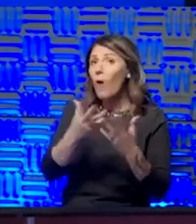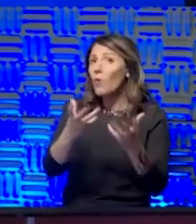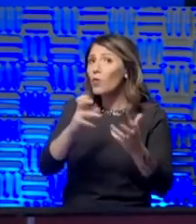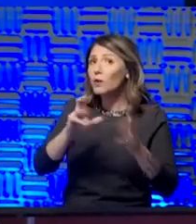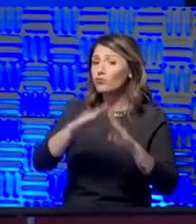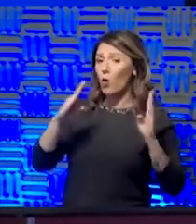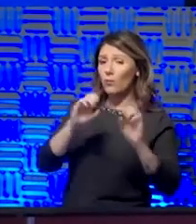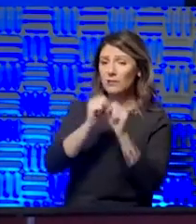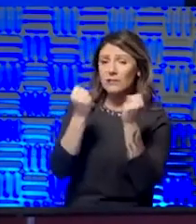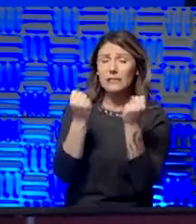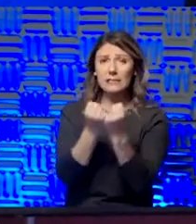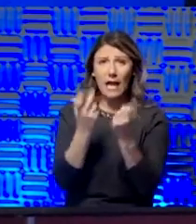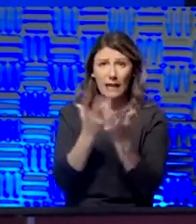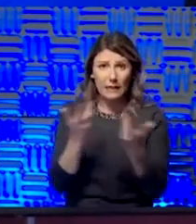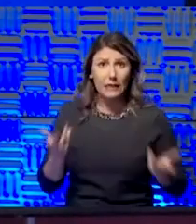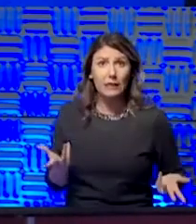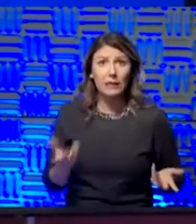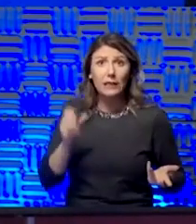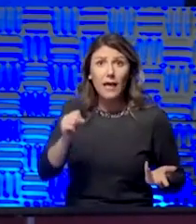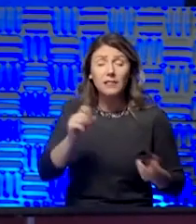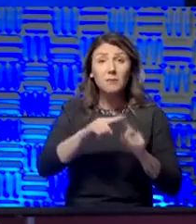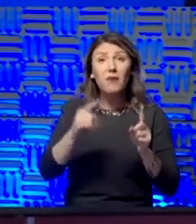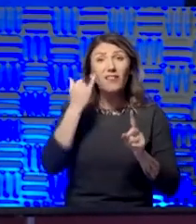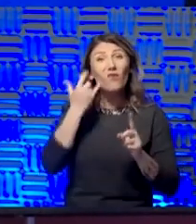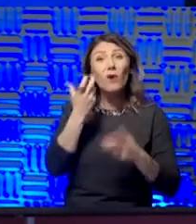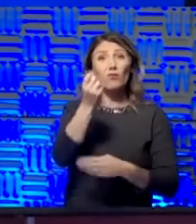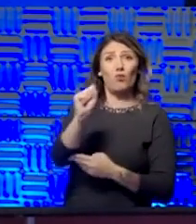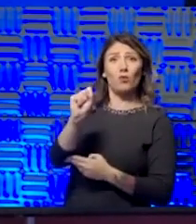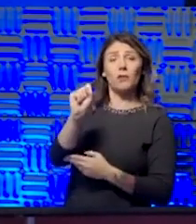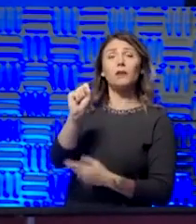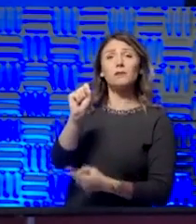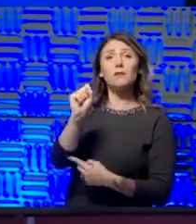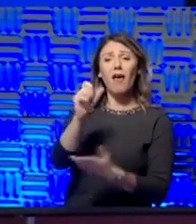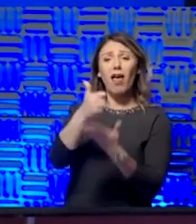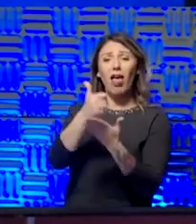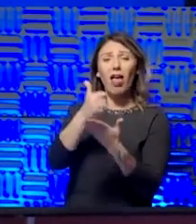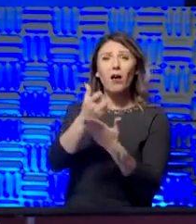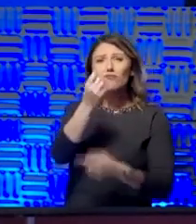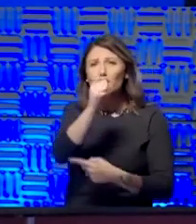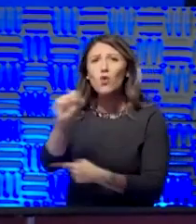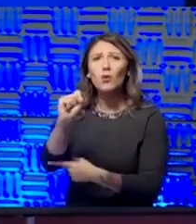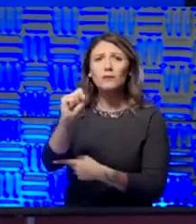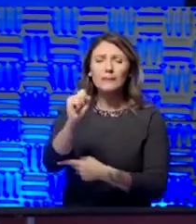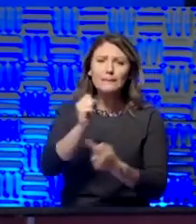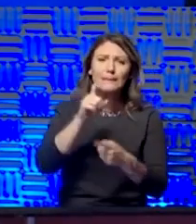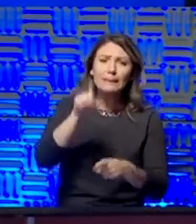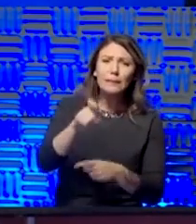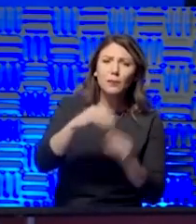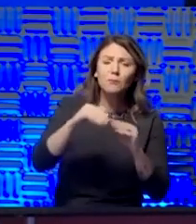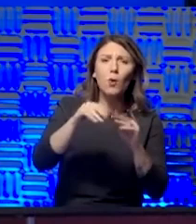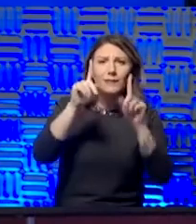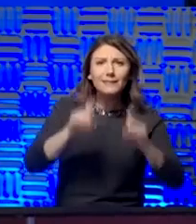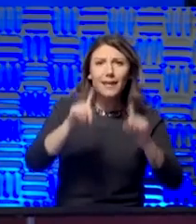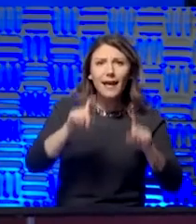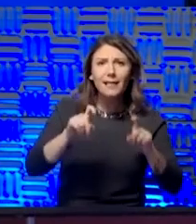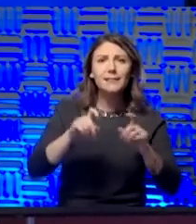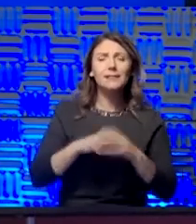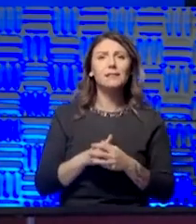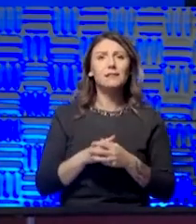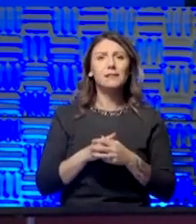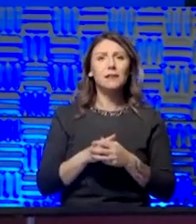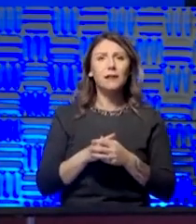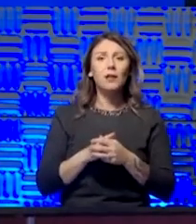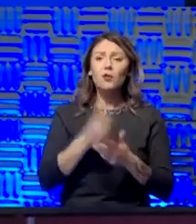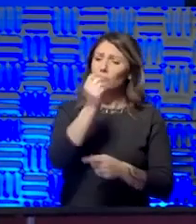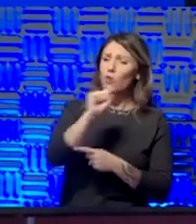protest? Protest helping us get more tests. Protest our ability to do things to keep you